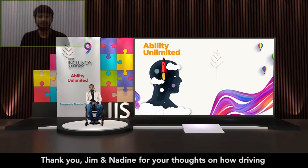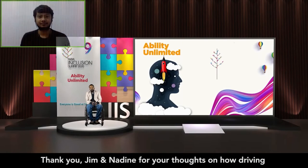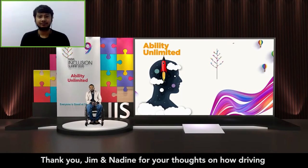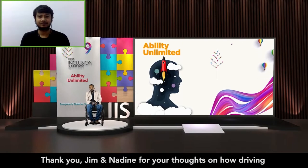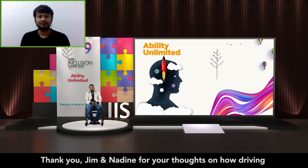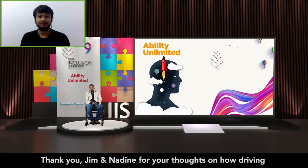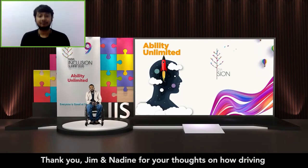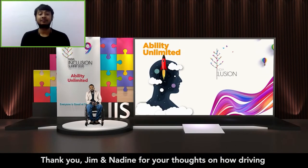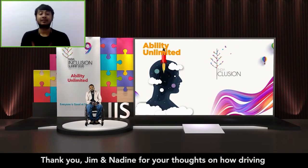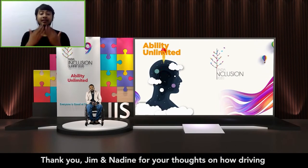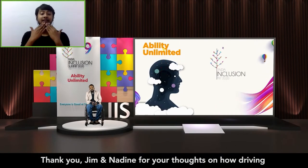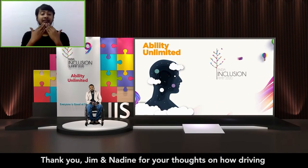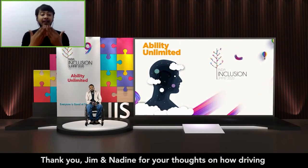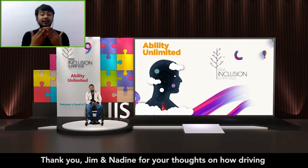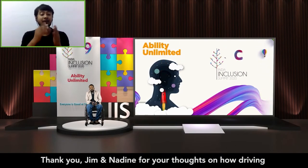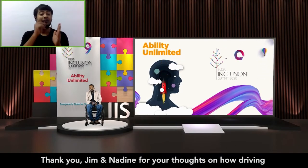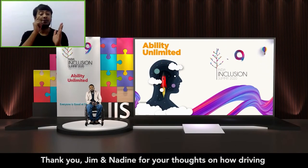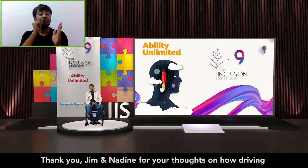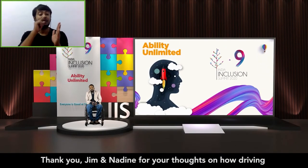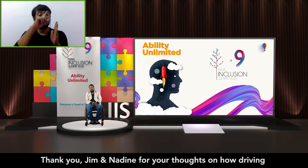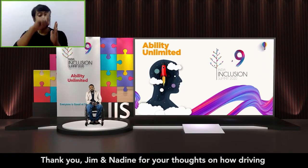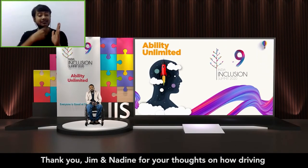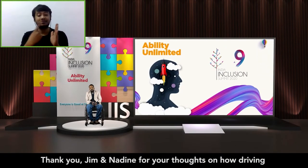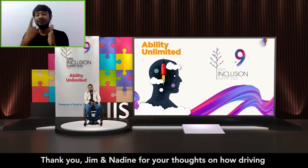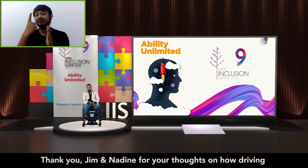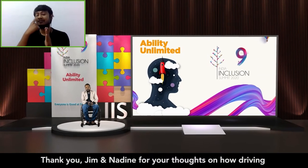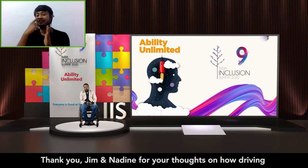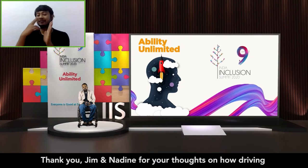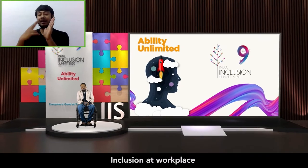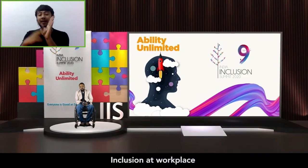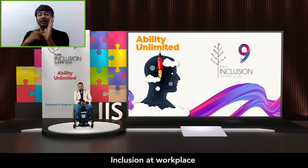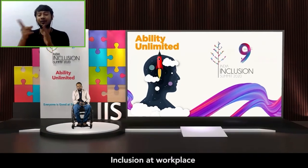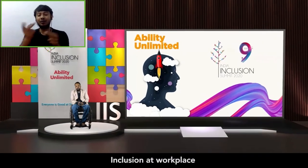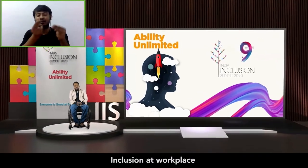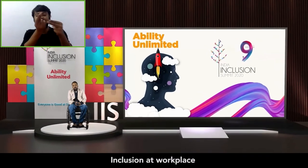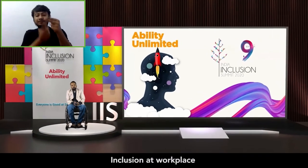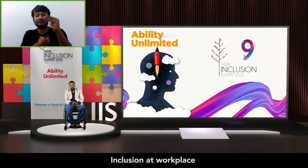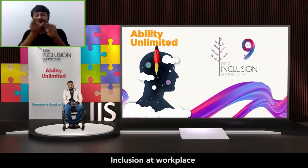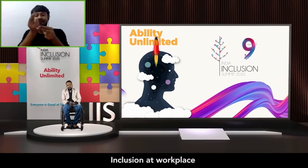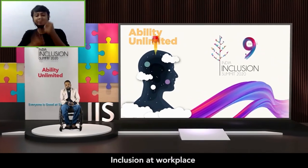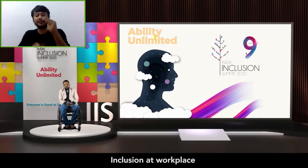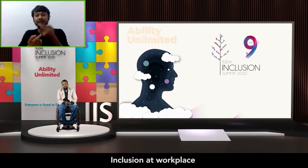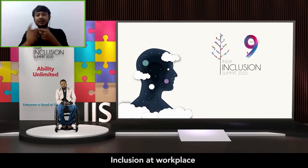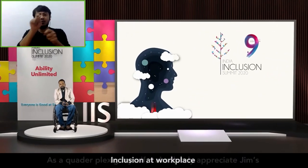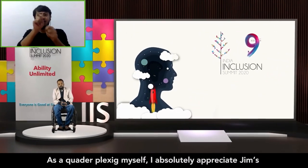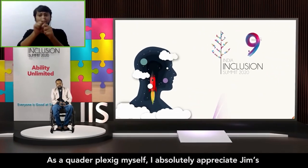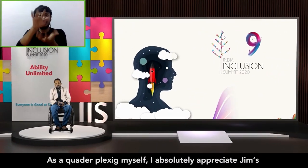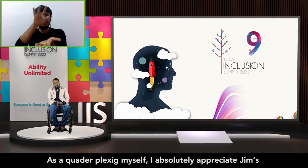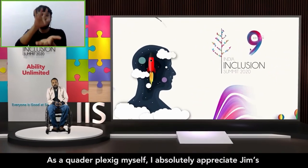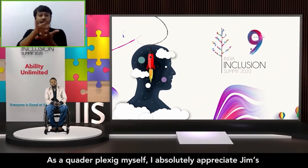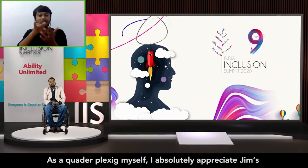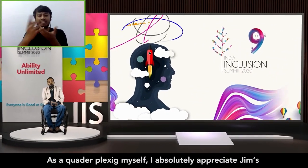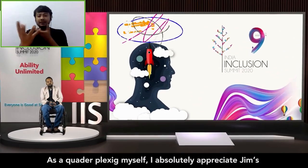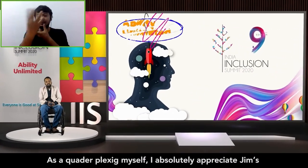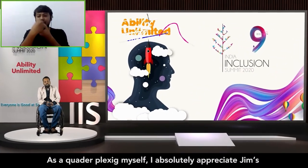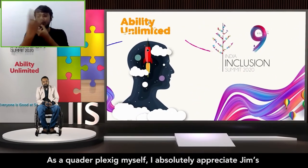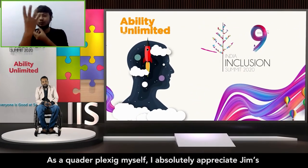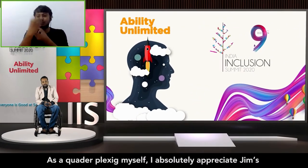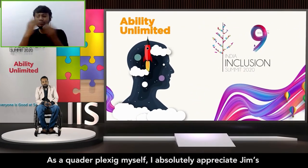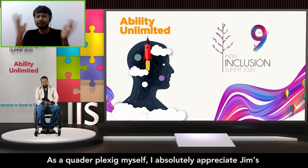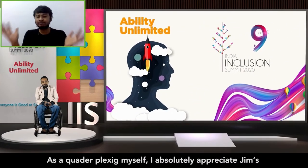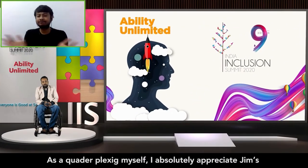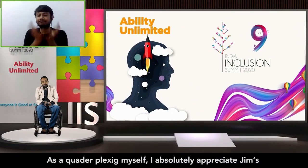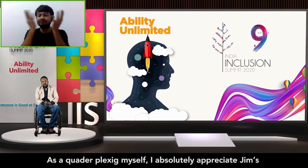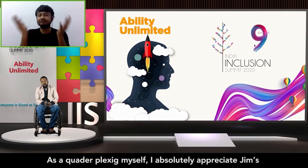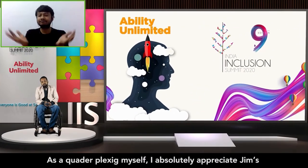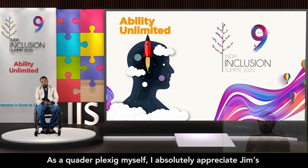Thank you, Jim and Nadine, for your thoughts on how driving inclusion at workplace. As a quadriplegic